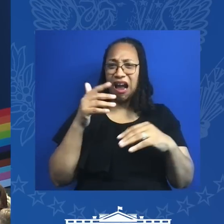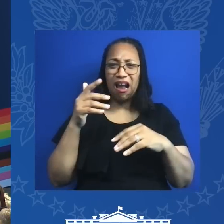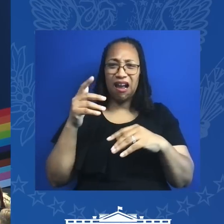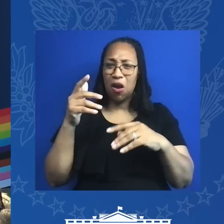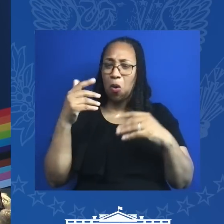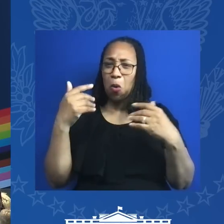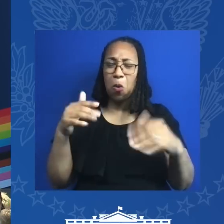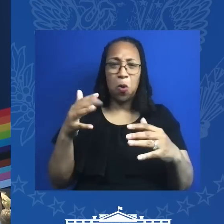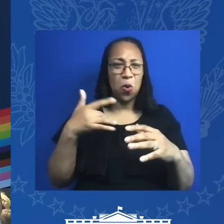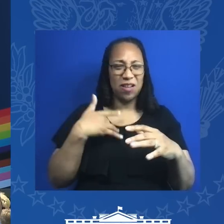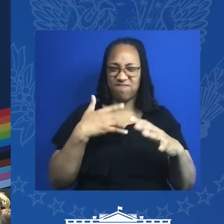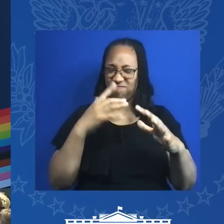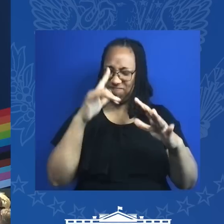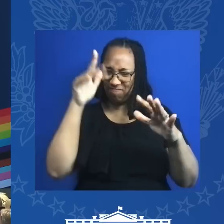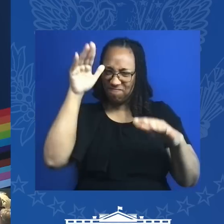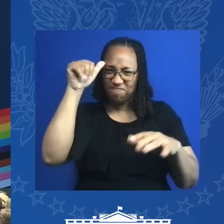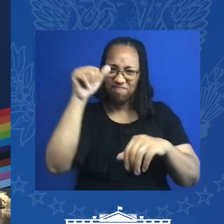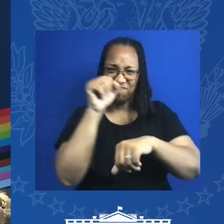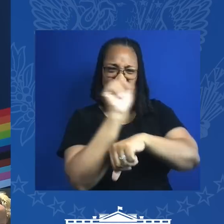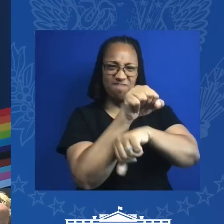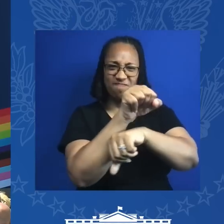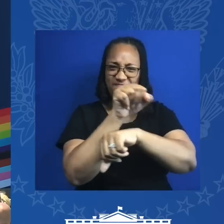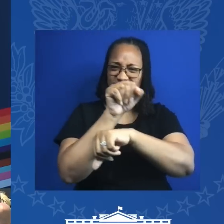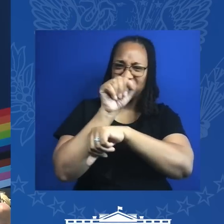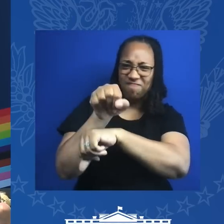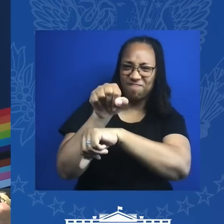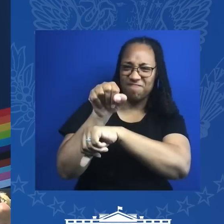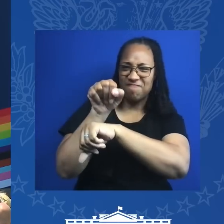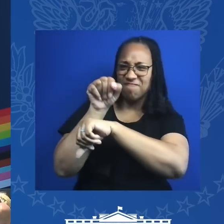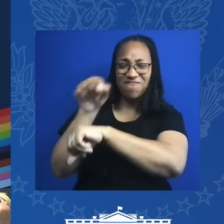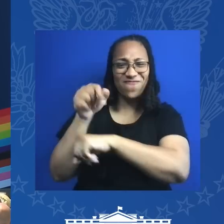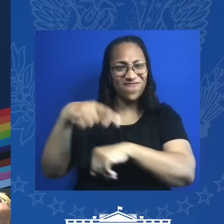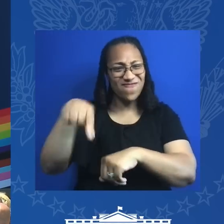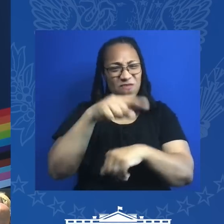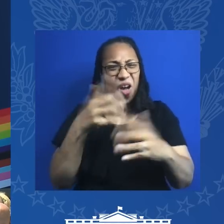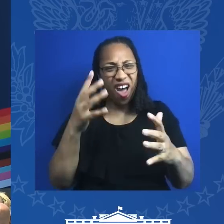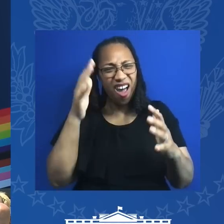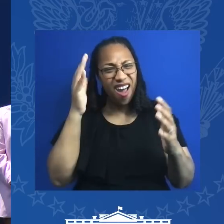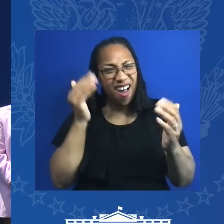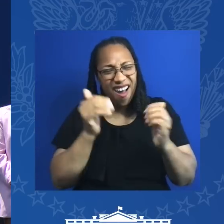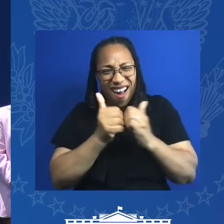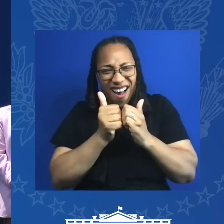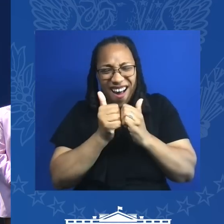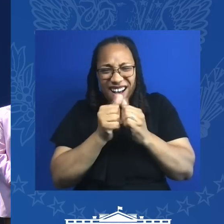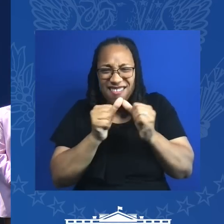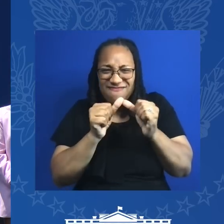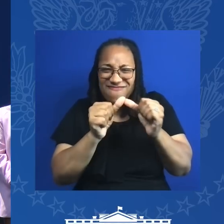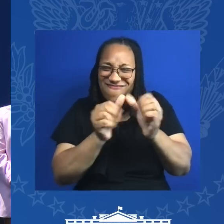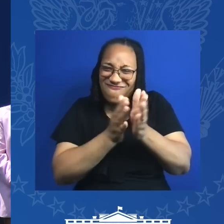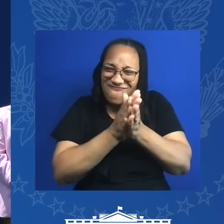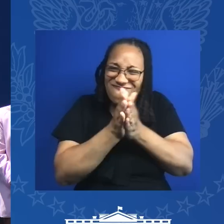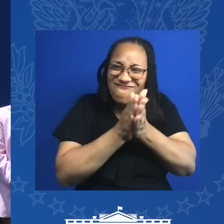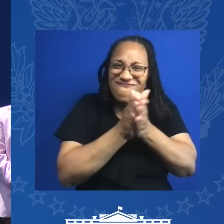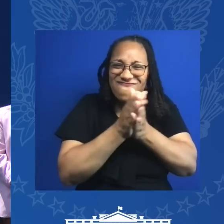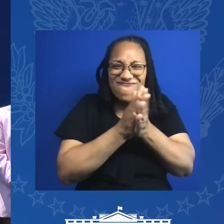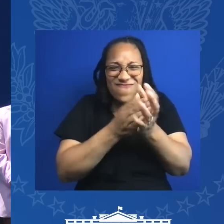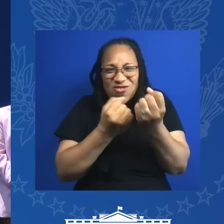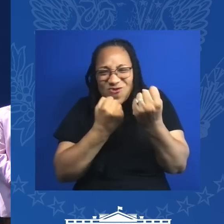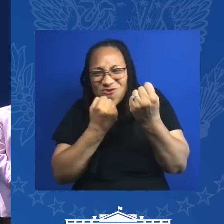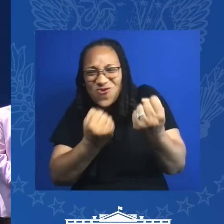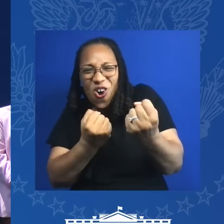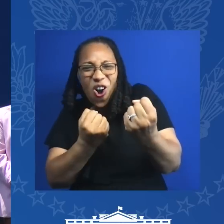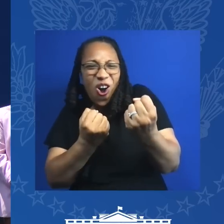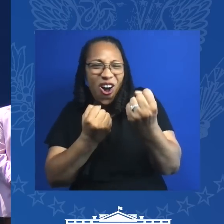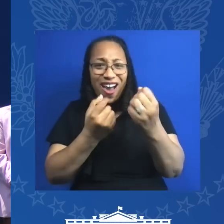not here to be courageous, even though for so many of you, just coming to this event is an act of